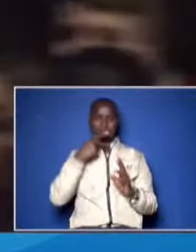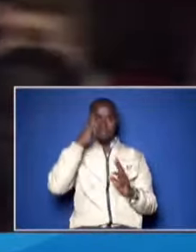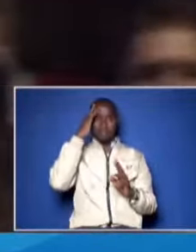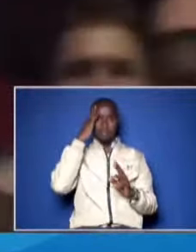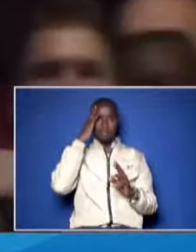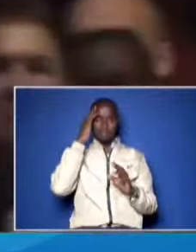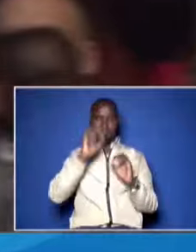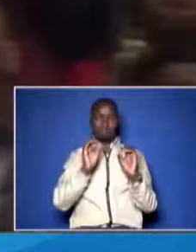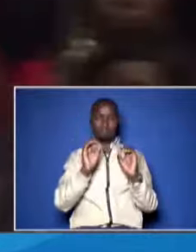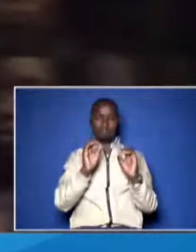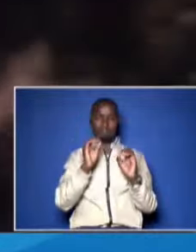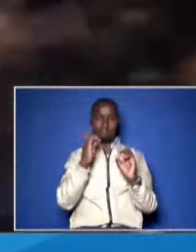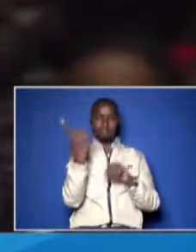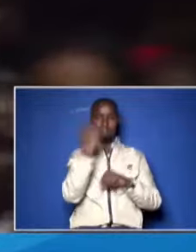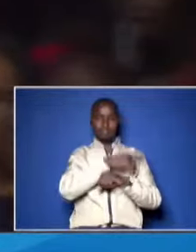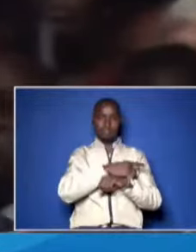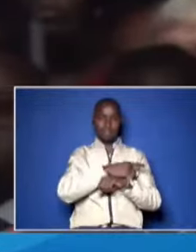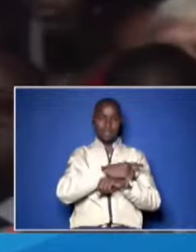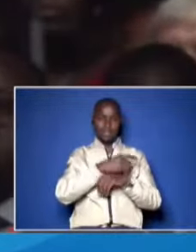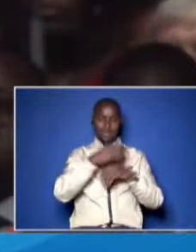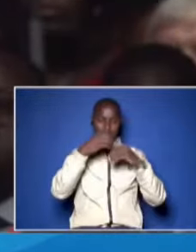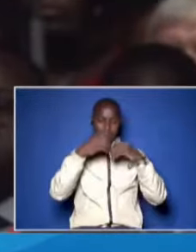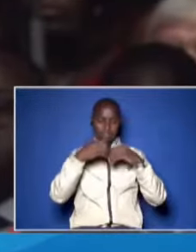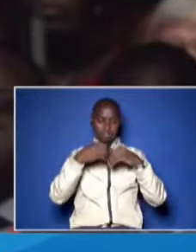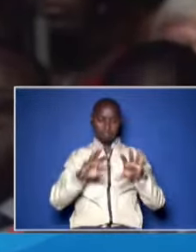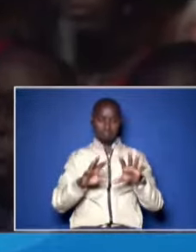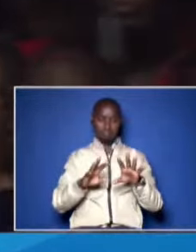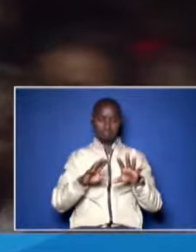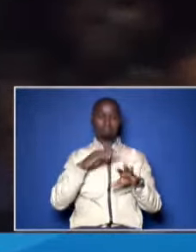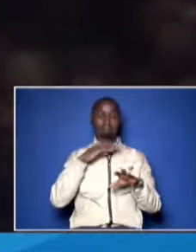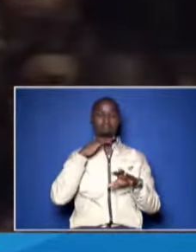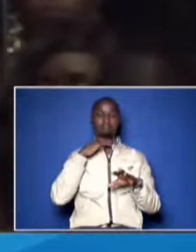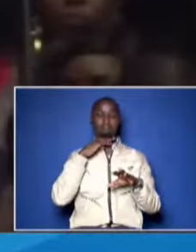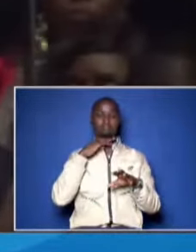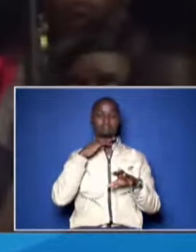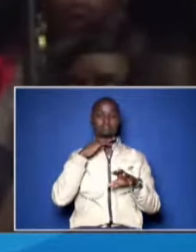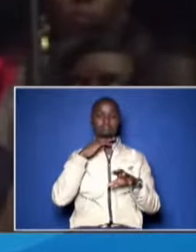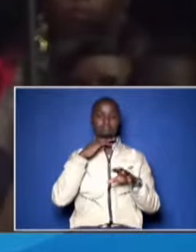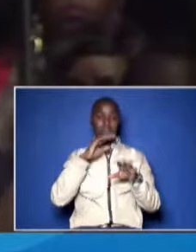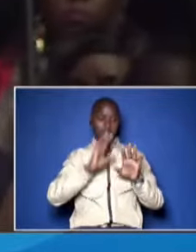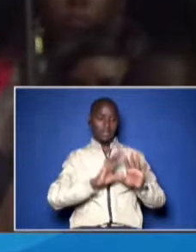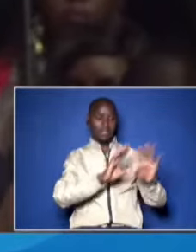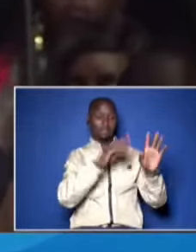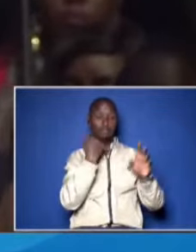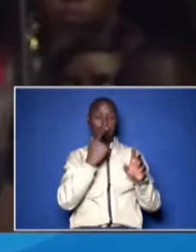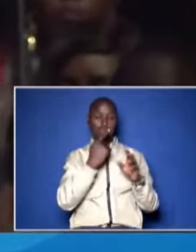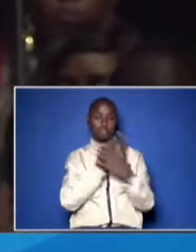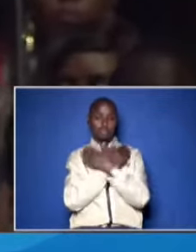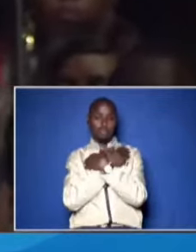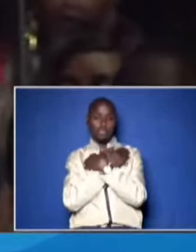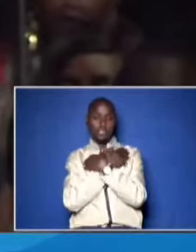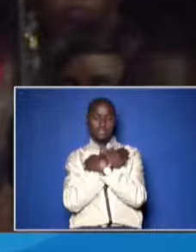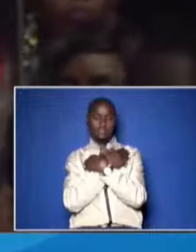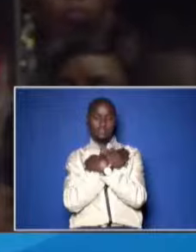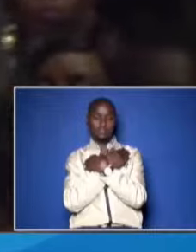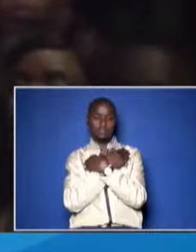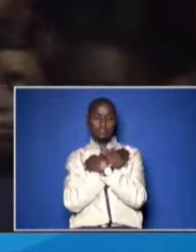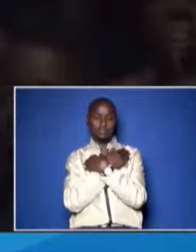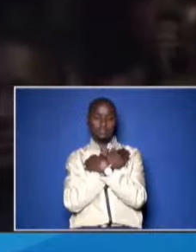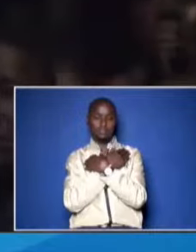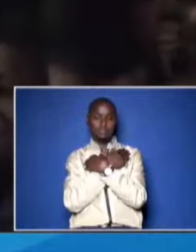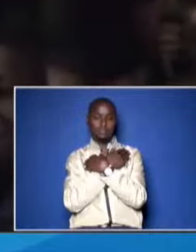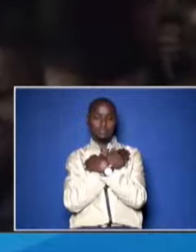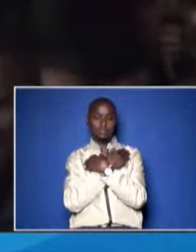because one day they'll be gone your brothers or your sisters or your friends or your relatives I was